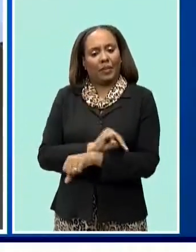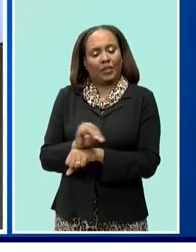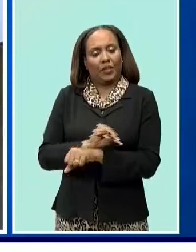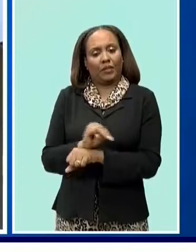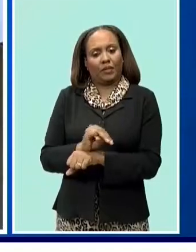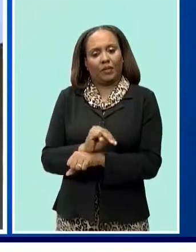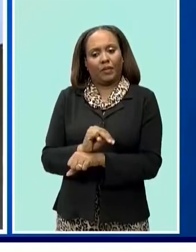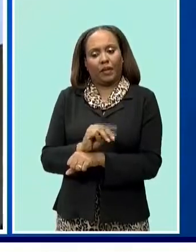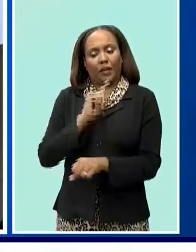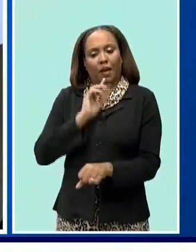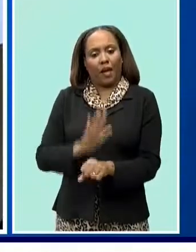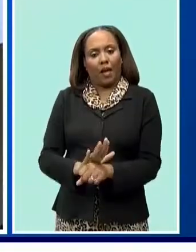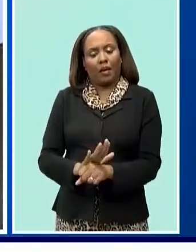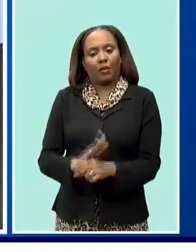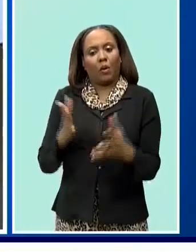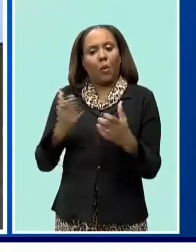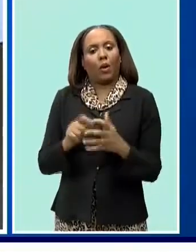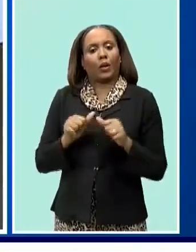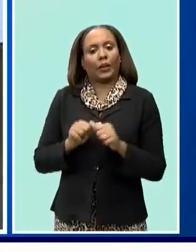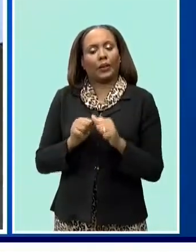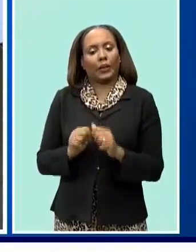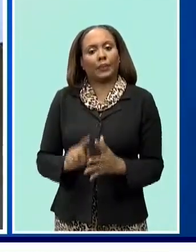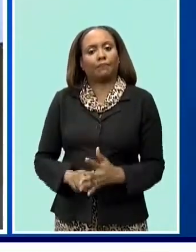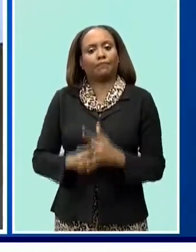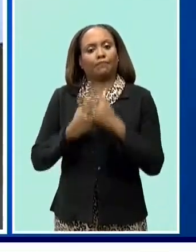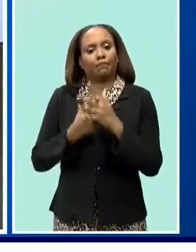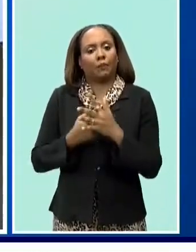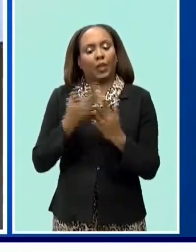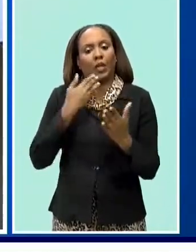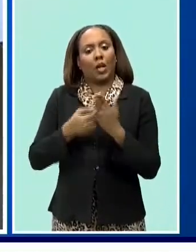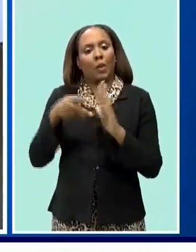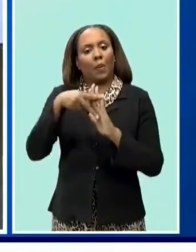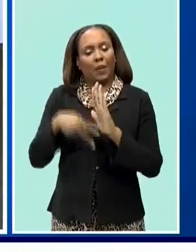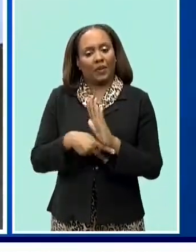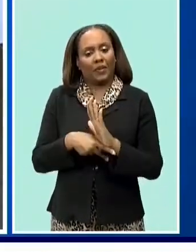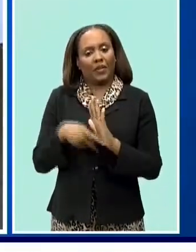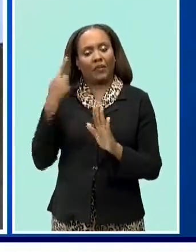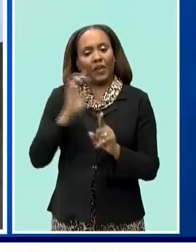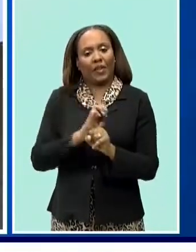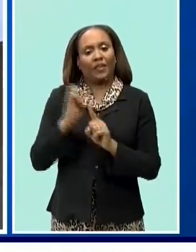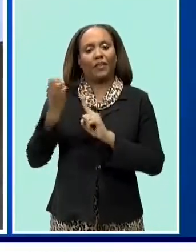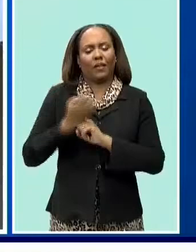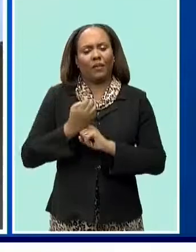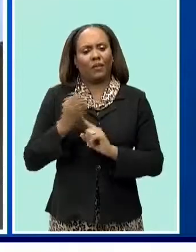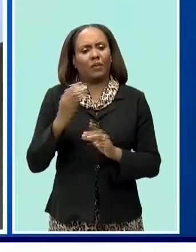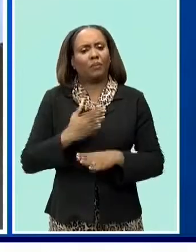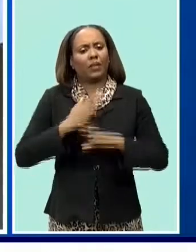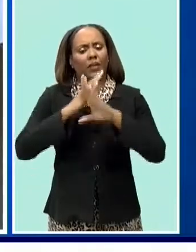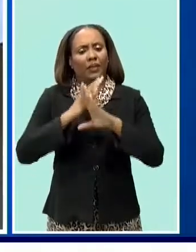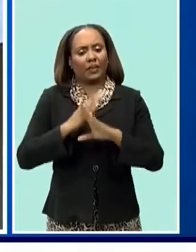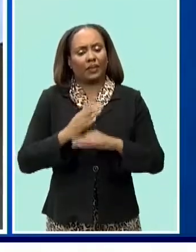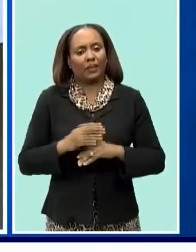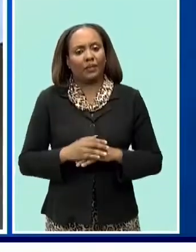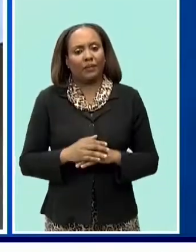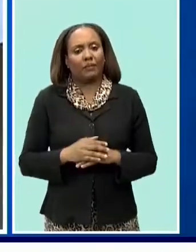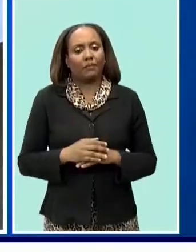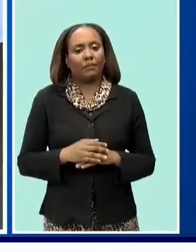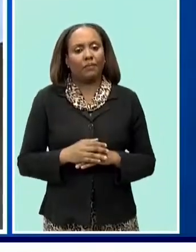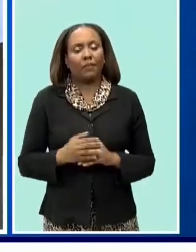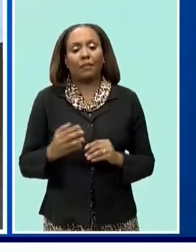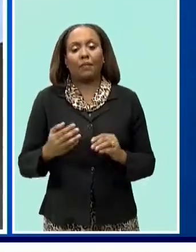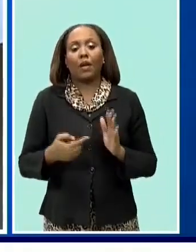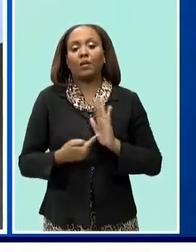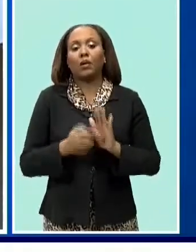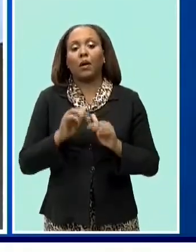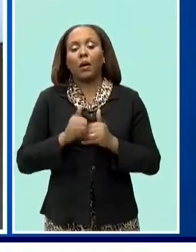to the implementation of this and other relevant policies which represent pathways to national